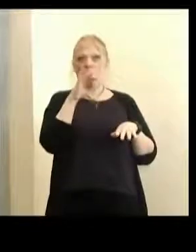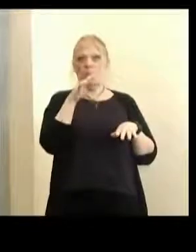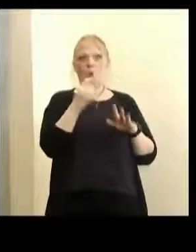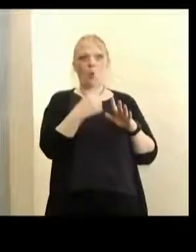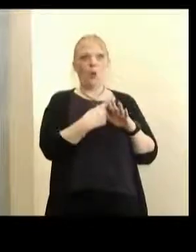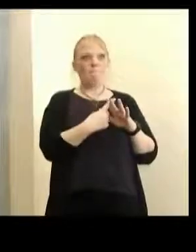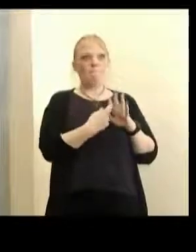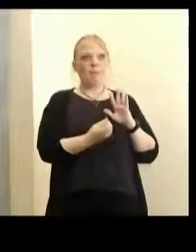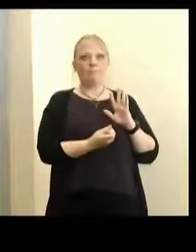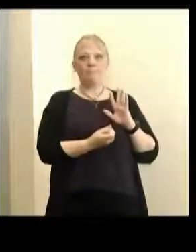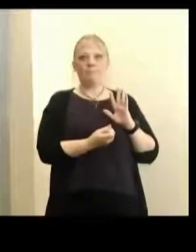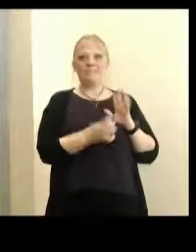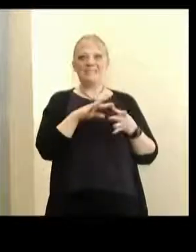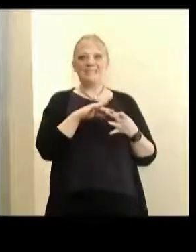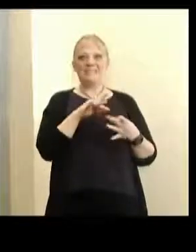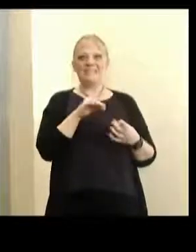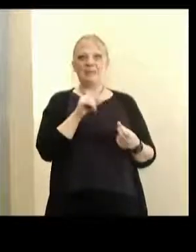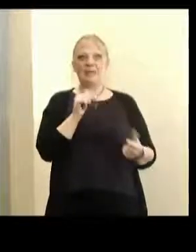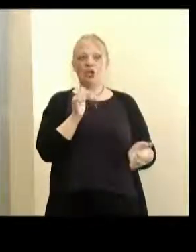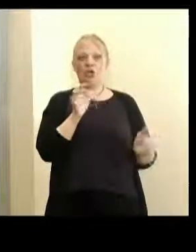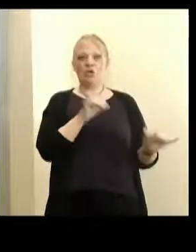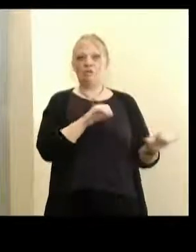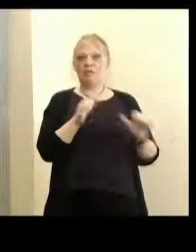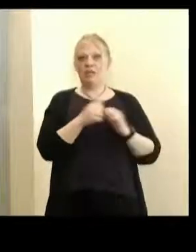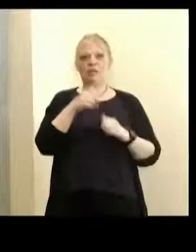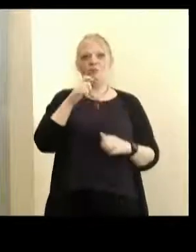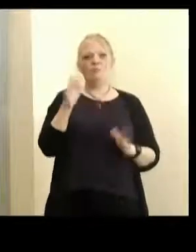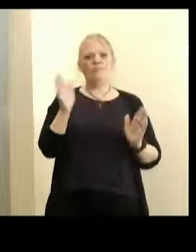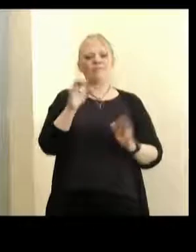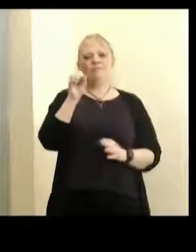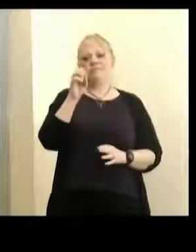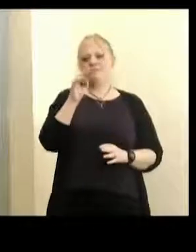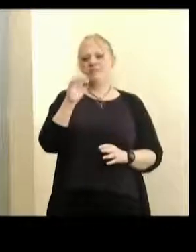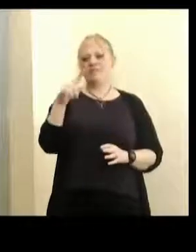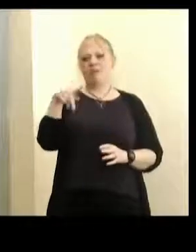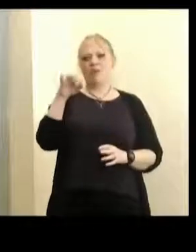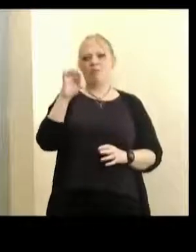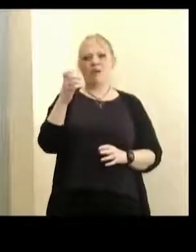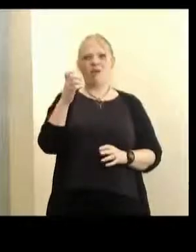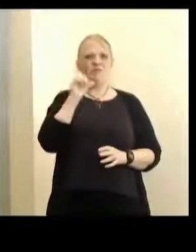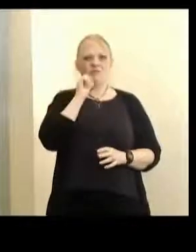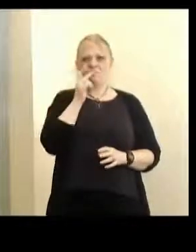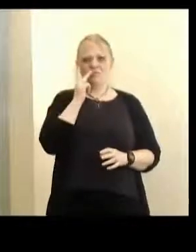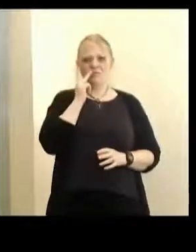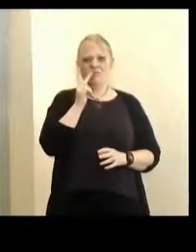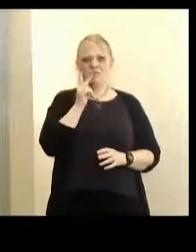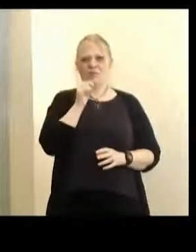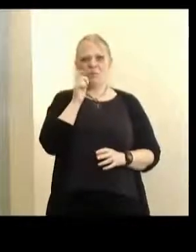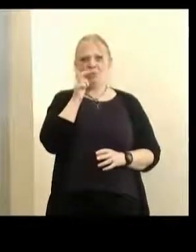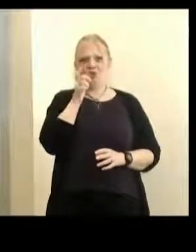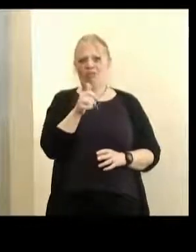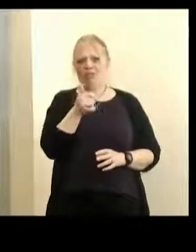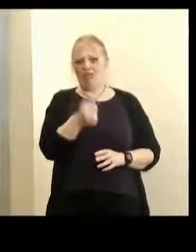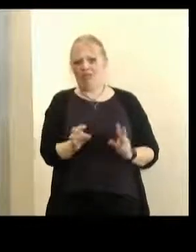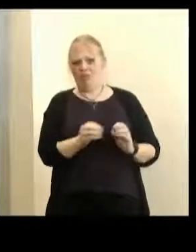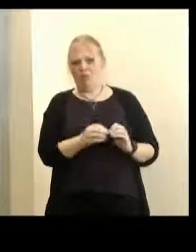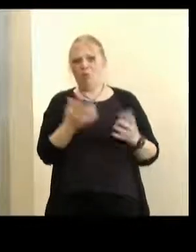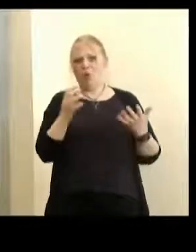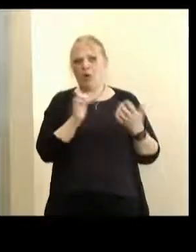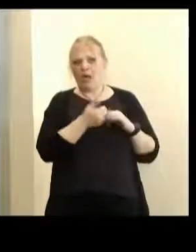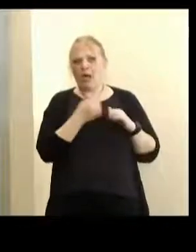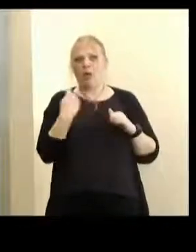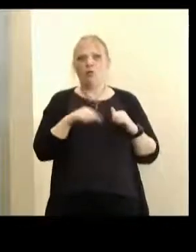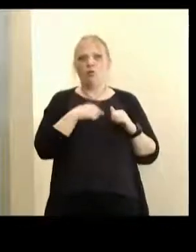much as a problem. Same thing goes on with smallpox. You don't hear about smallpox because we eradicated it from